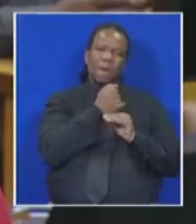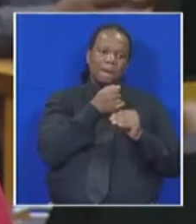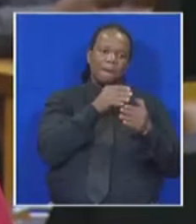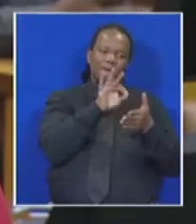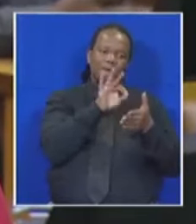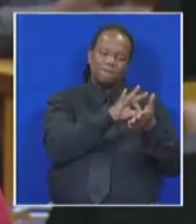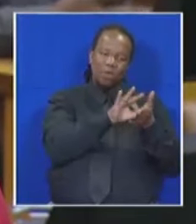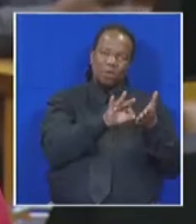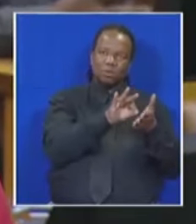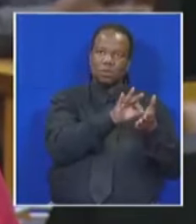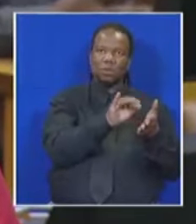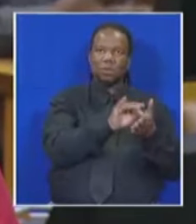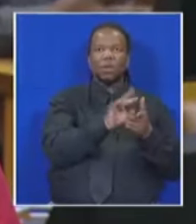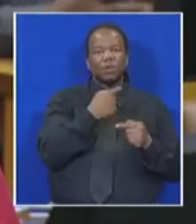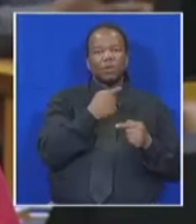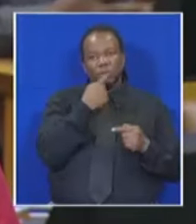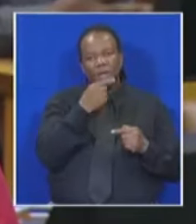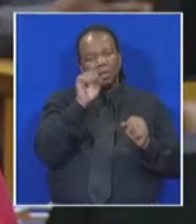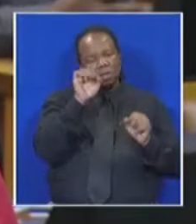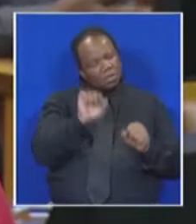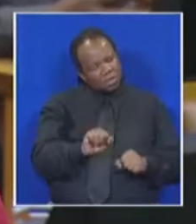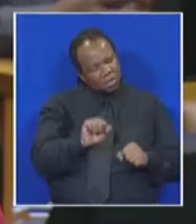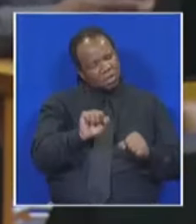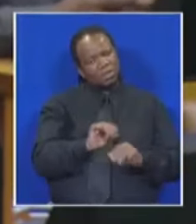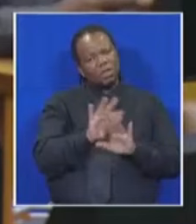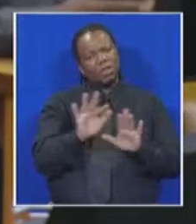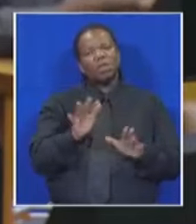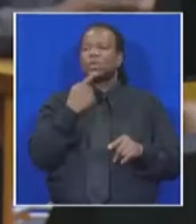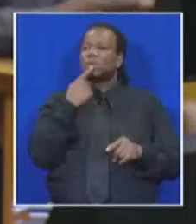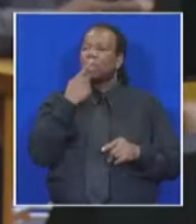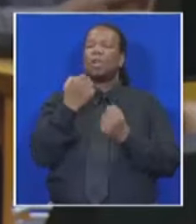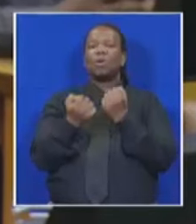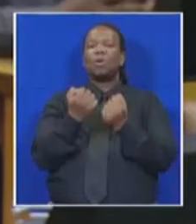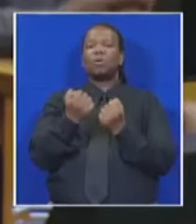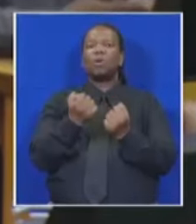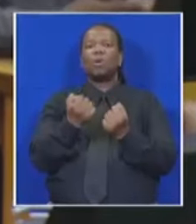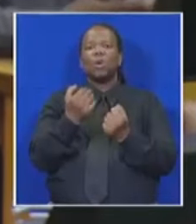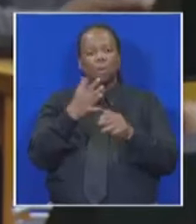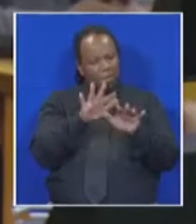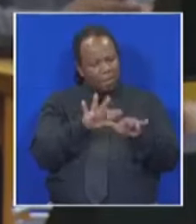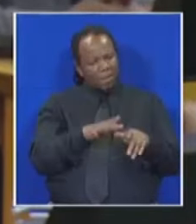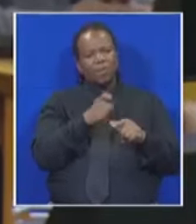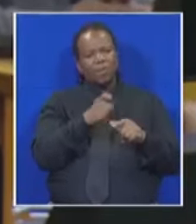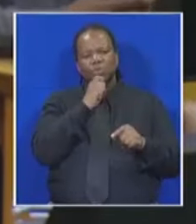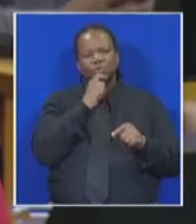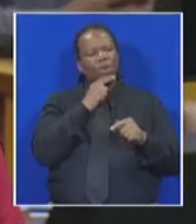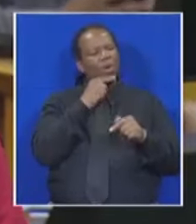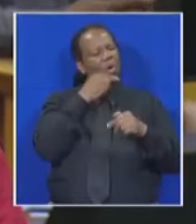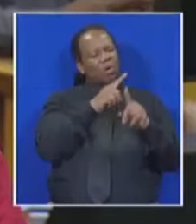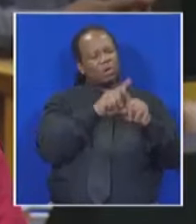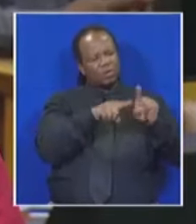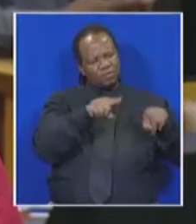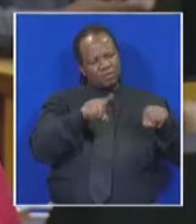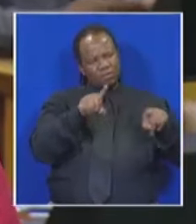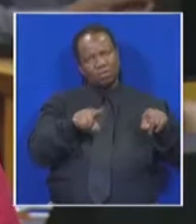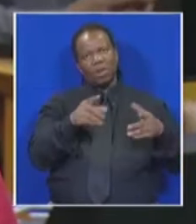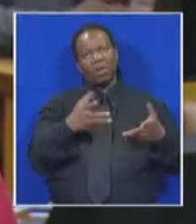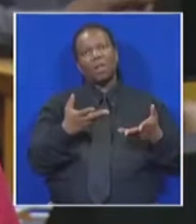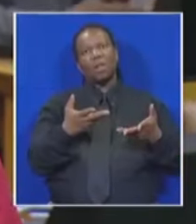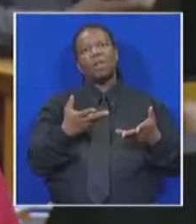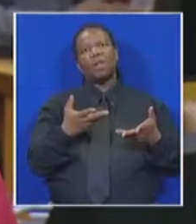tell the court that we have exhausted every possible opportunity. Okay. There's a motion on the table. If she's withdrawing it, we're putting it on the